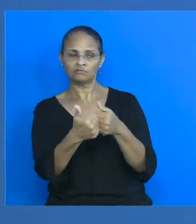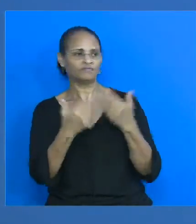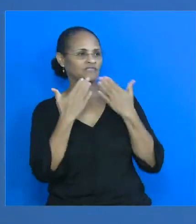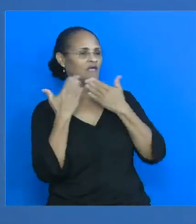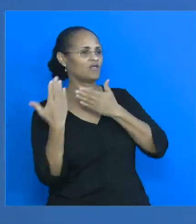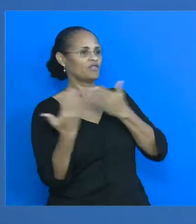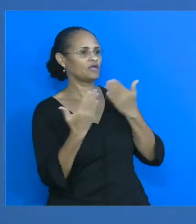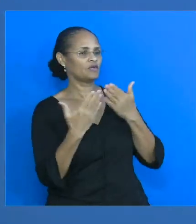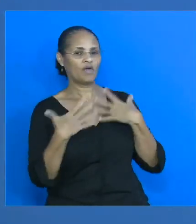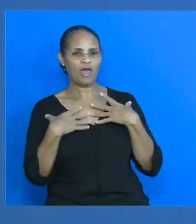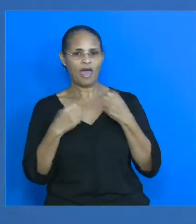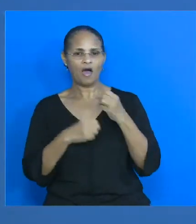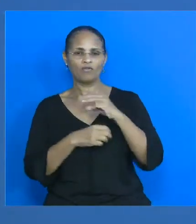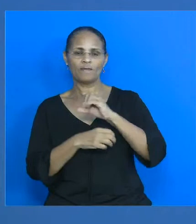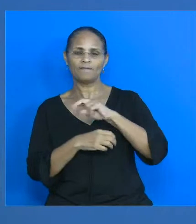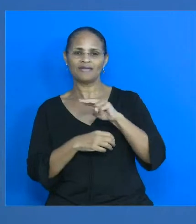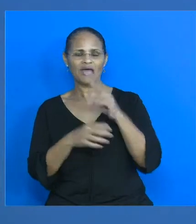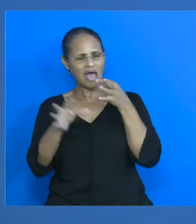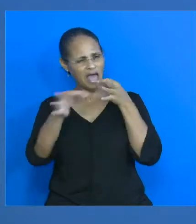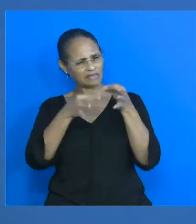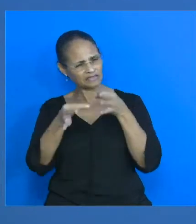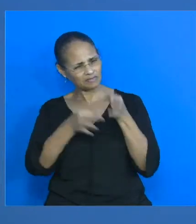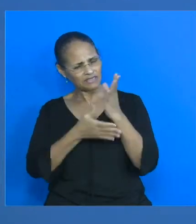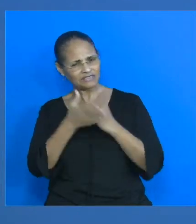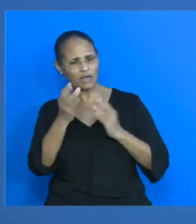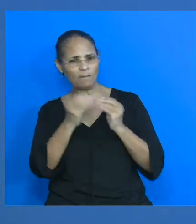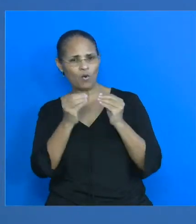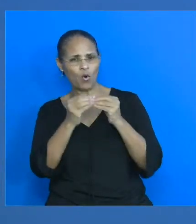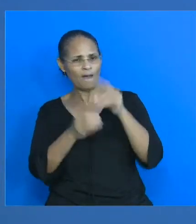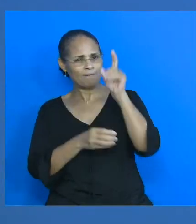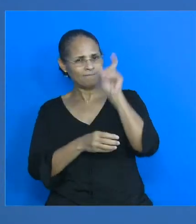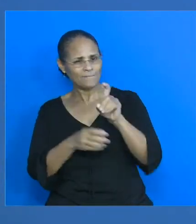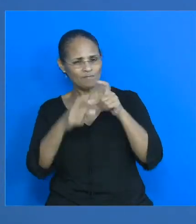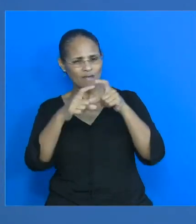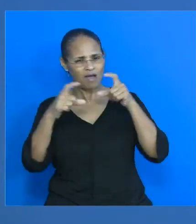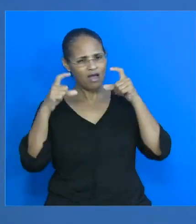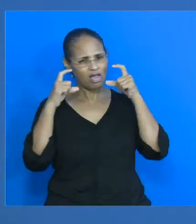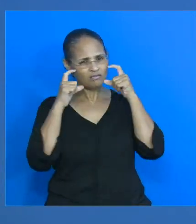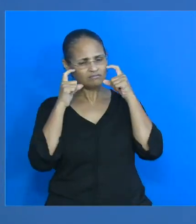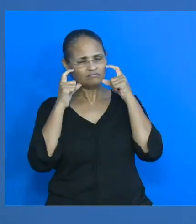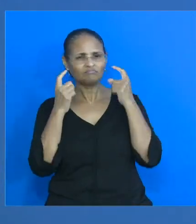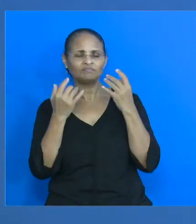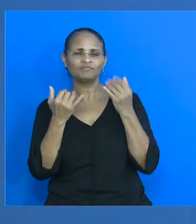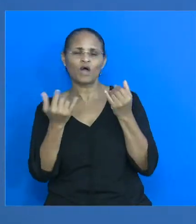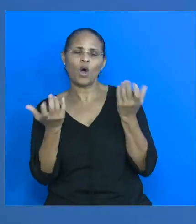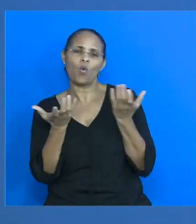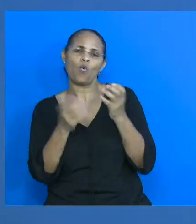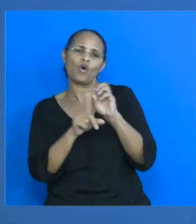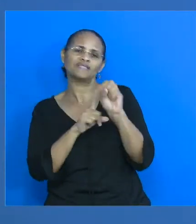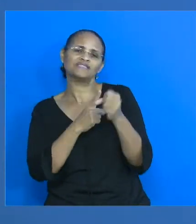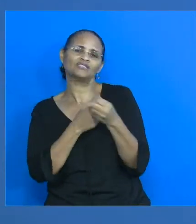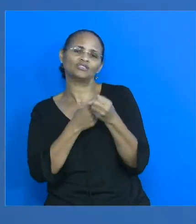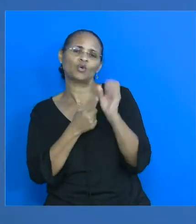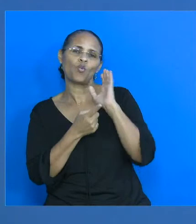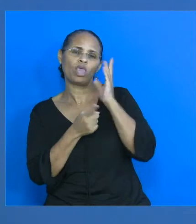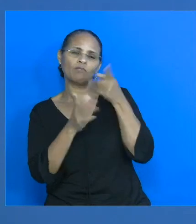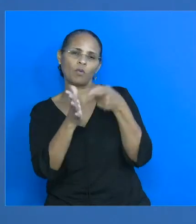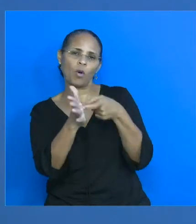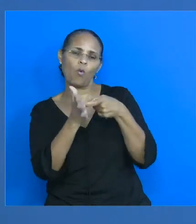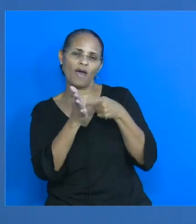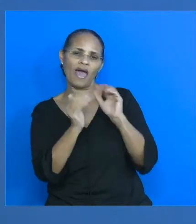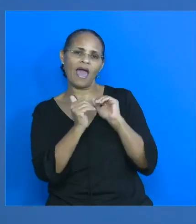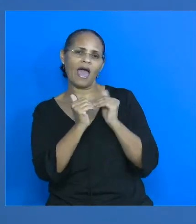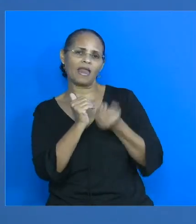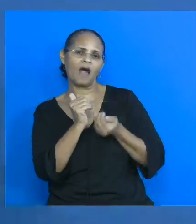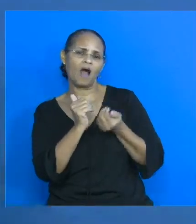Health Minister, can you please explain more about the mandatory mask mandate? In what situations will it be required and how will it